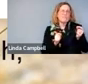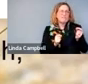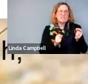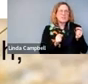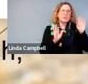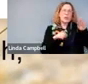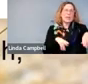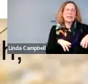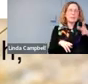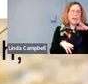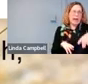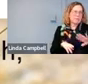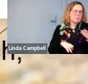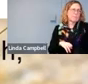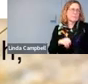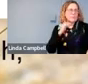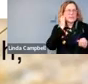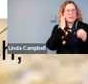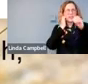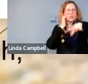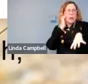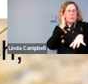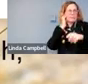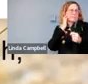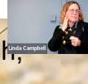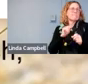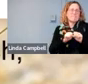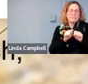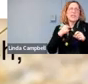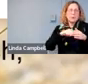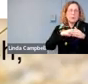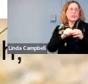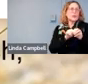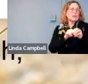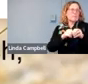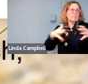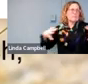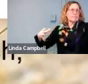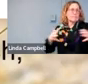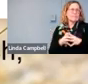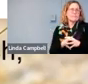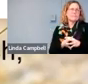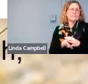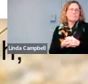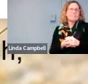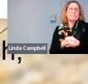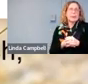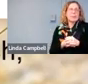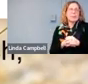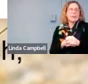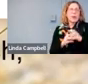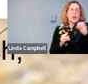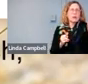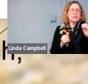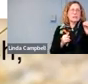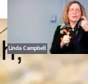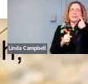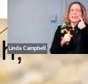And so you have one crayfish. You don't need anything else. One's enough. You just drop that in and she's good to go. She can reproduce.